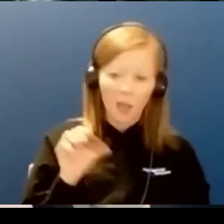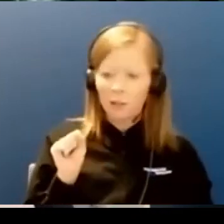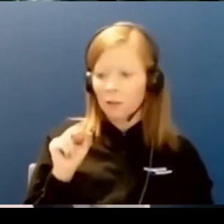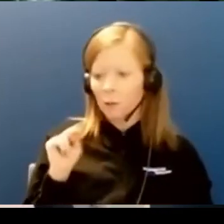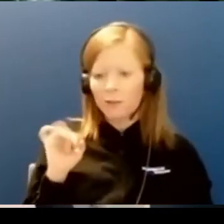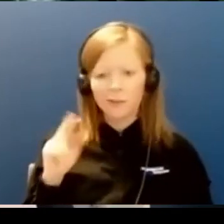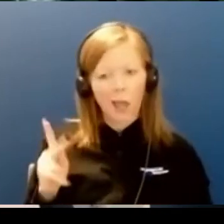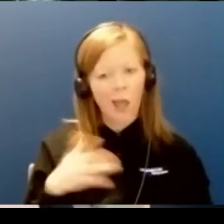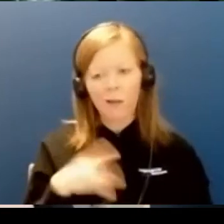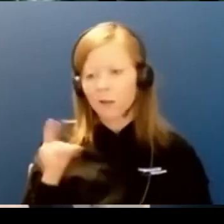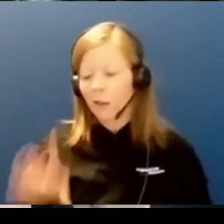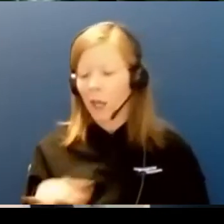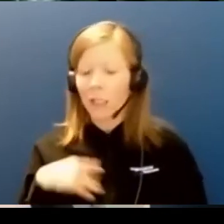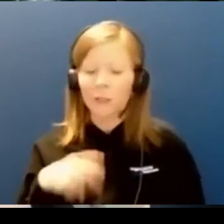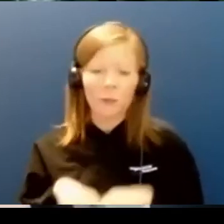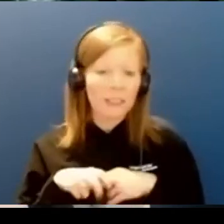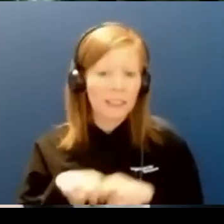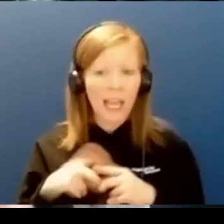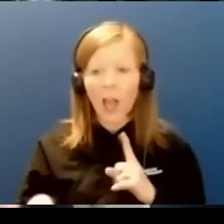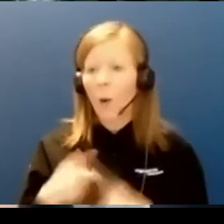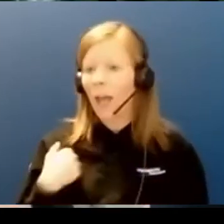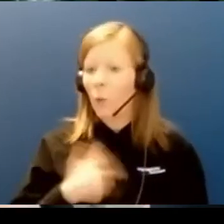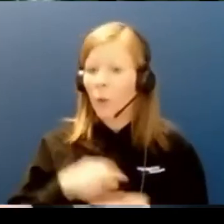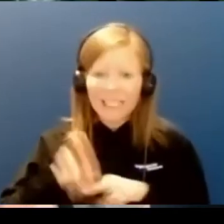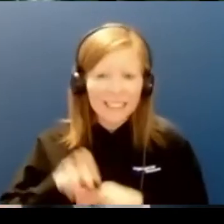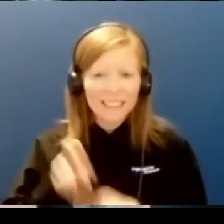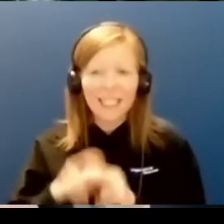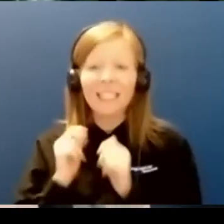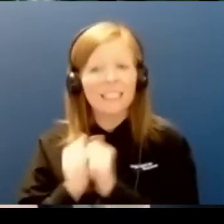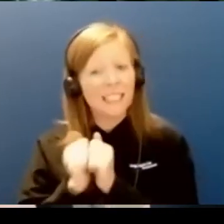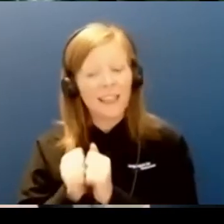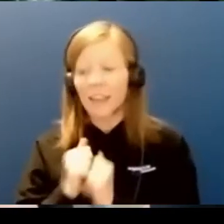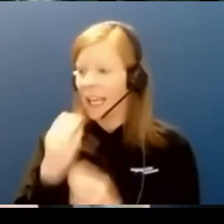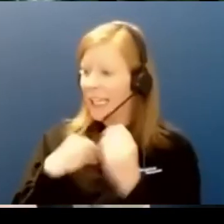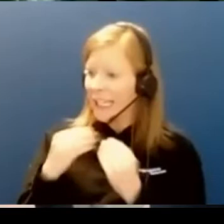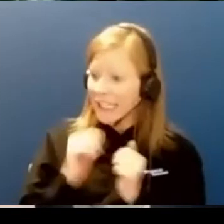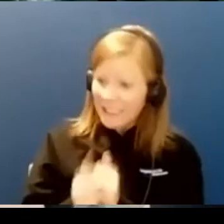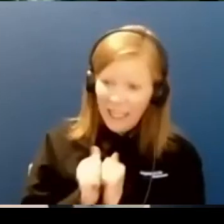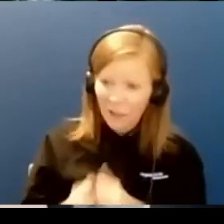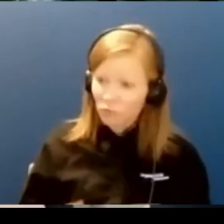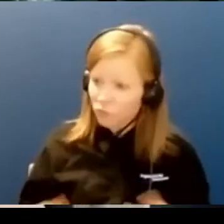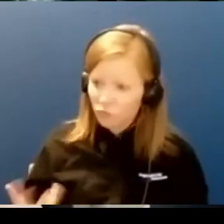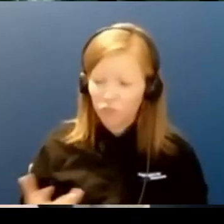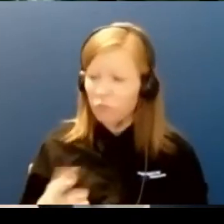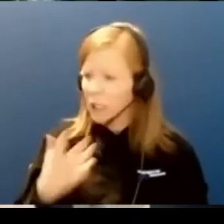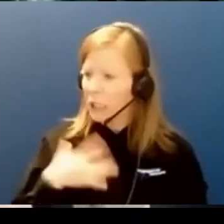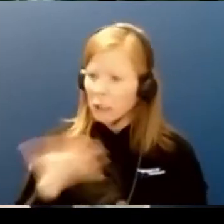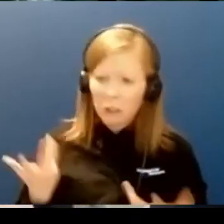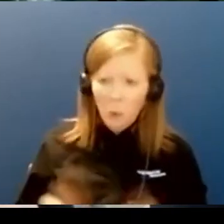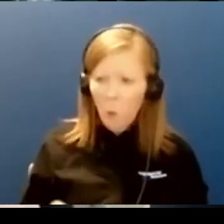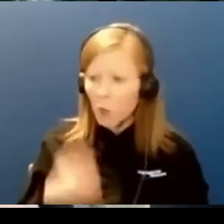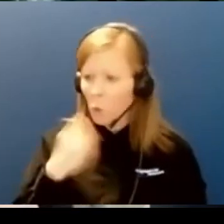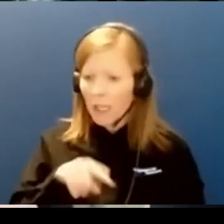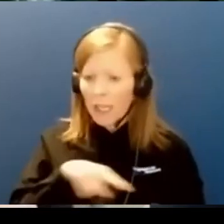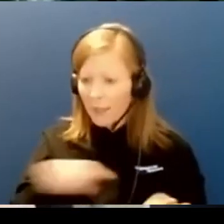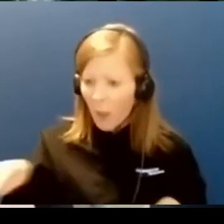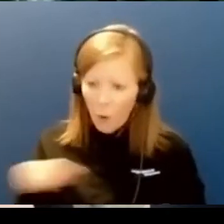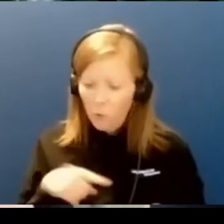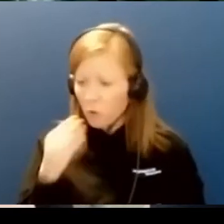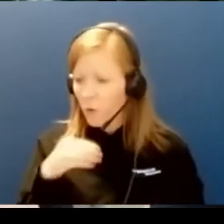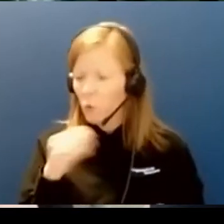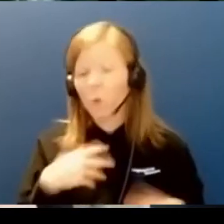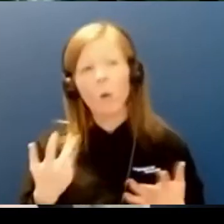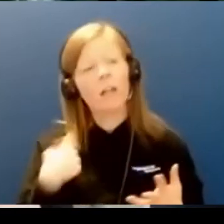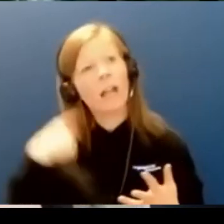when we sit together and have, a meal together. He doesn't really want to eat those foods. Well, thinking about,